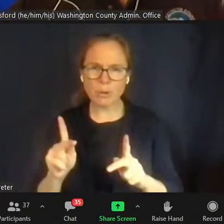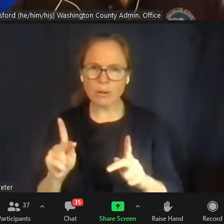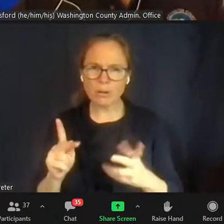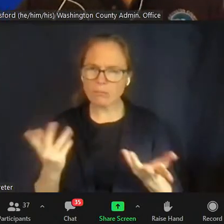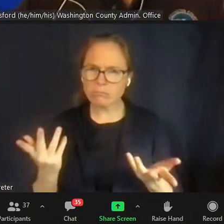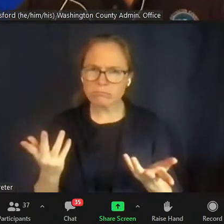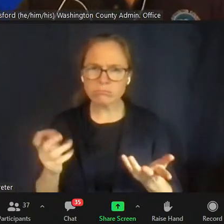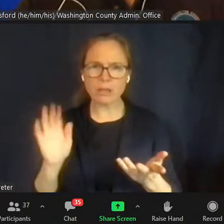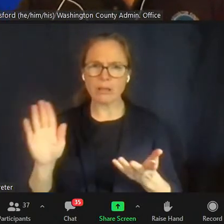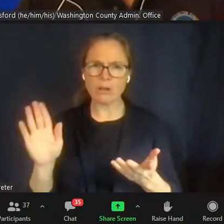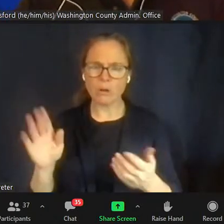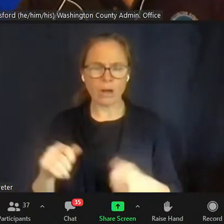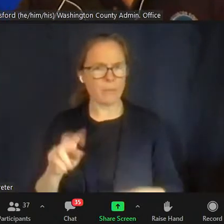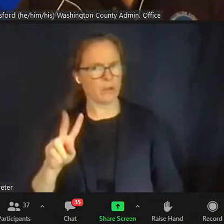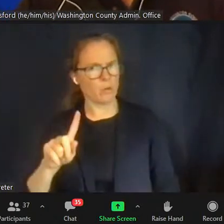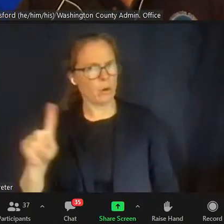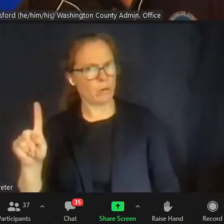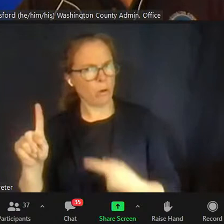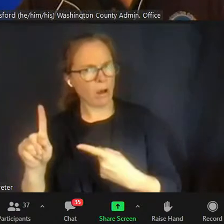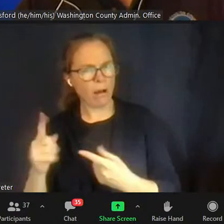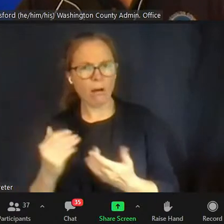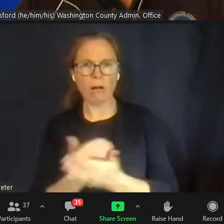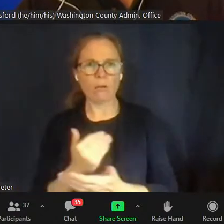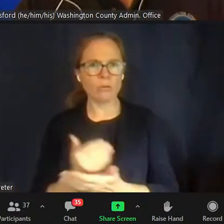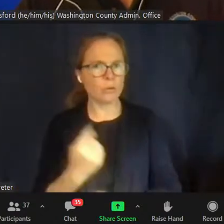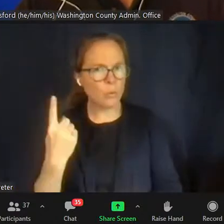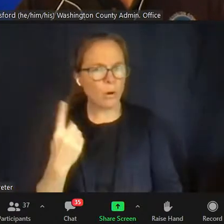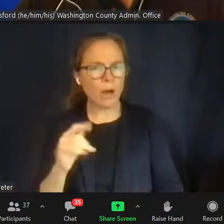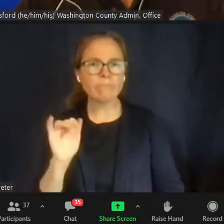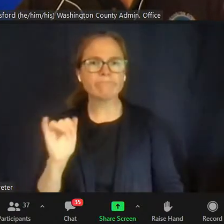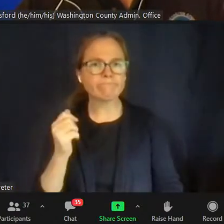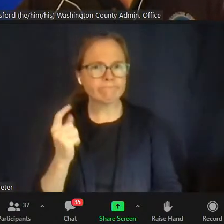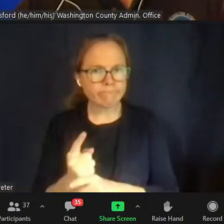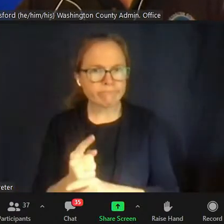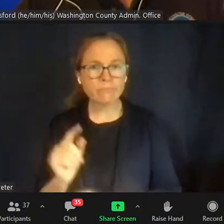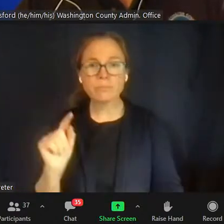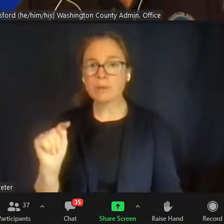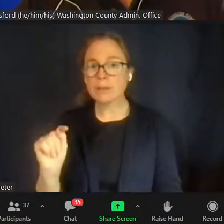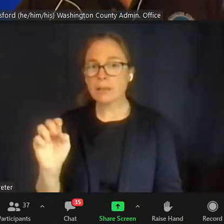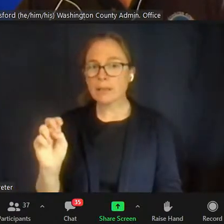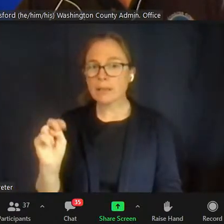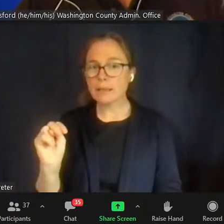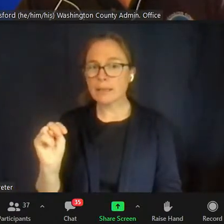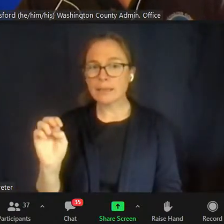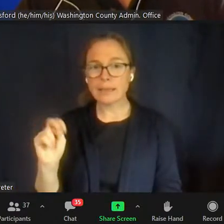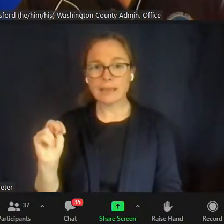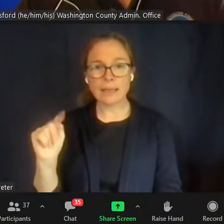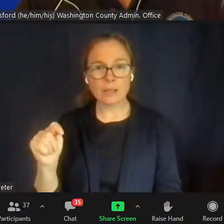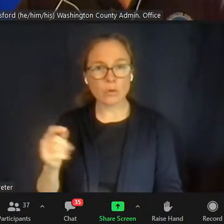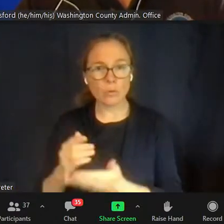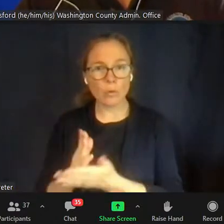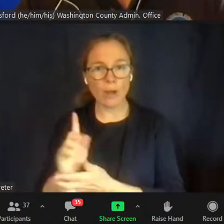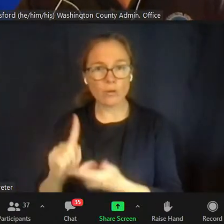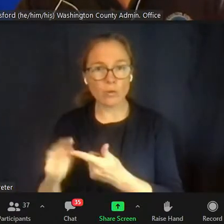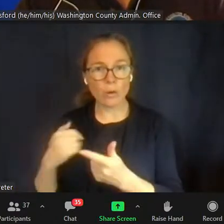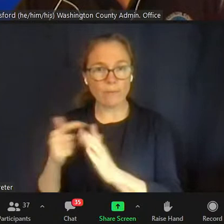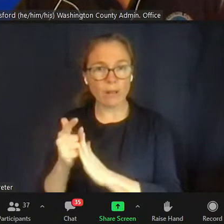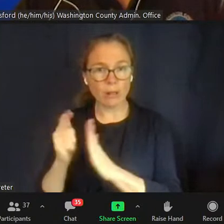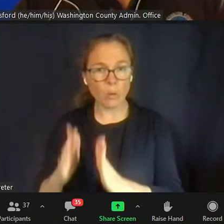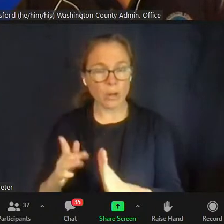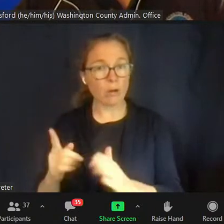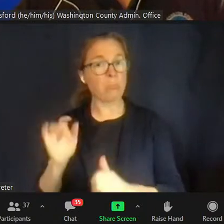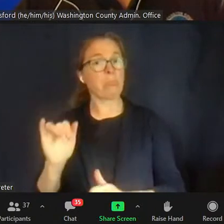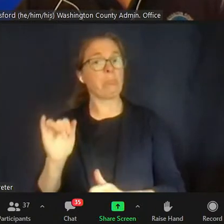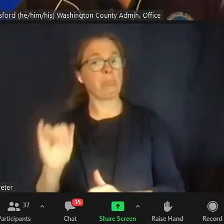certainly 211 was one of those today. Tenant right to counsel is another one that I heard today. So these are all things that we